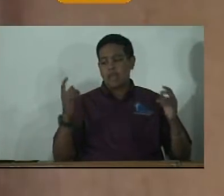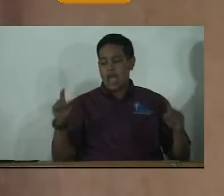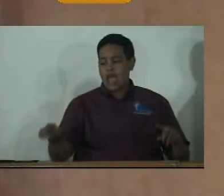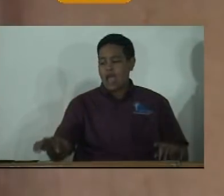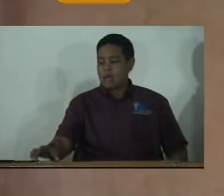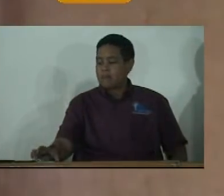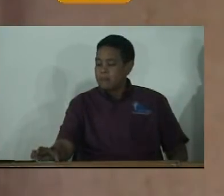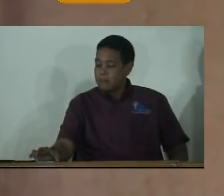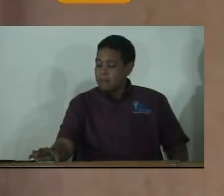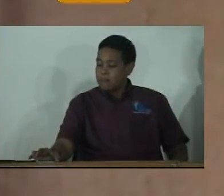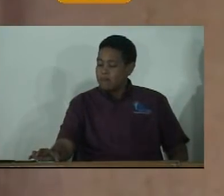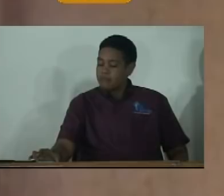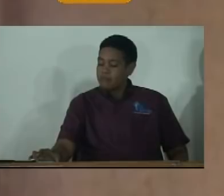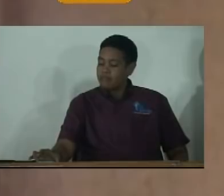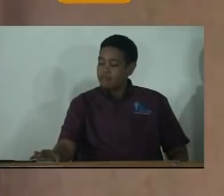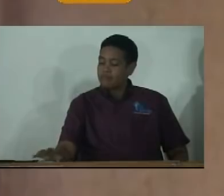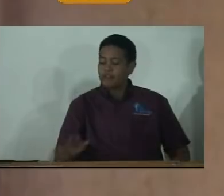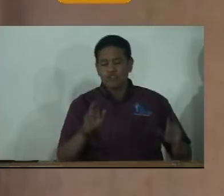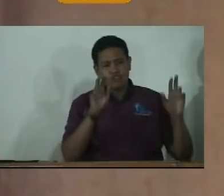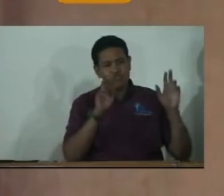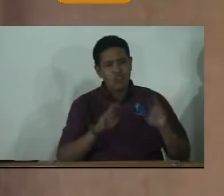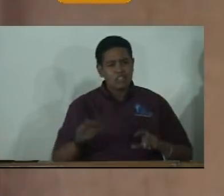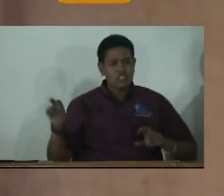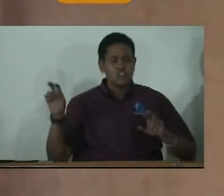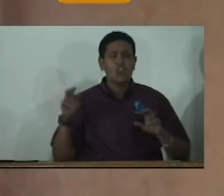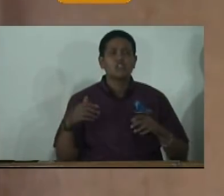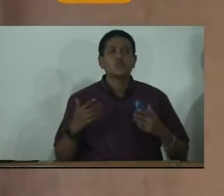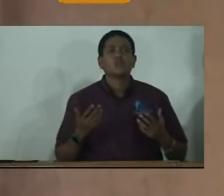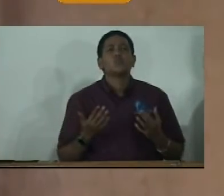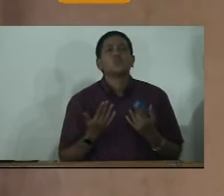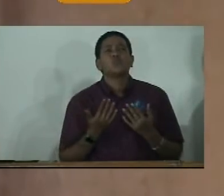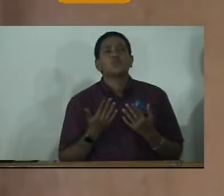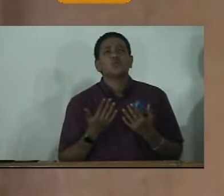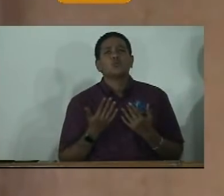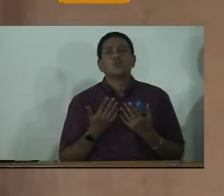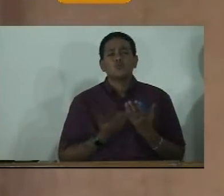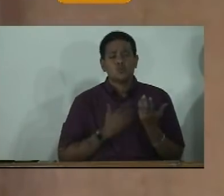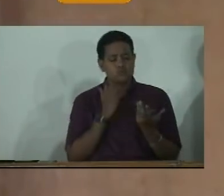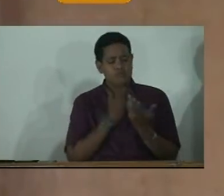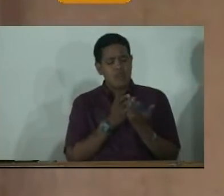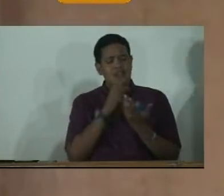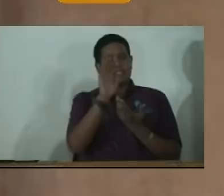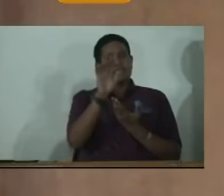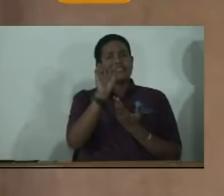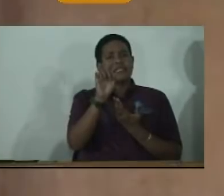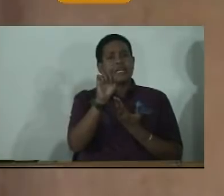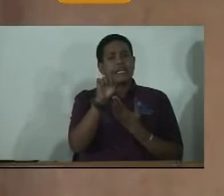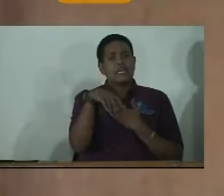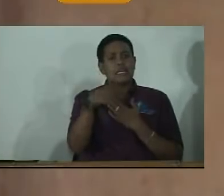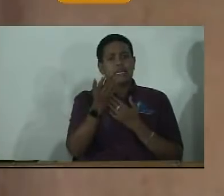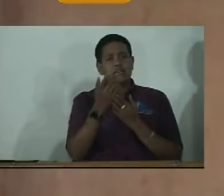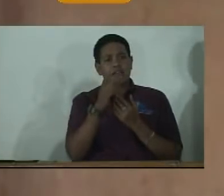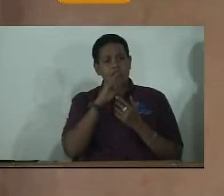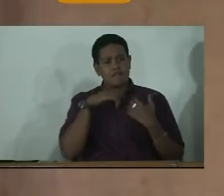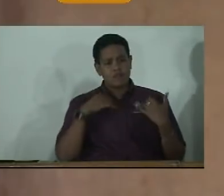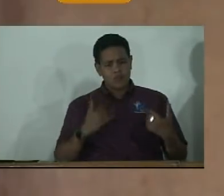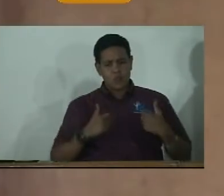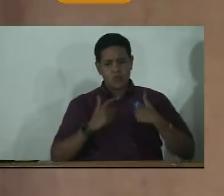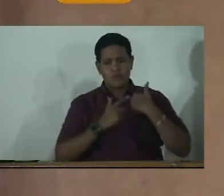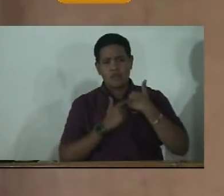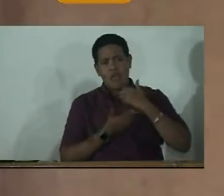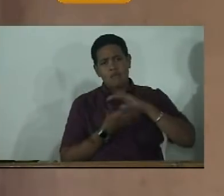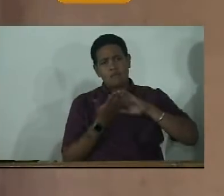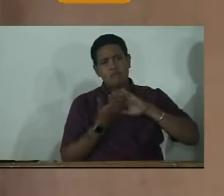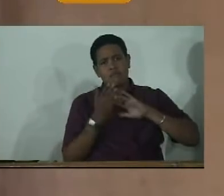farming sector, transitions to suit the needs of the 21st century